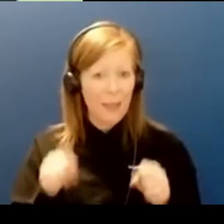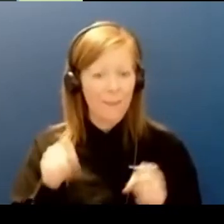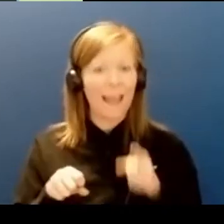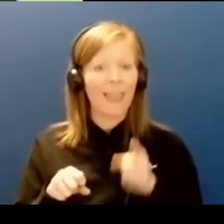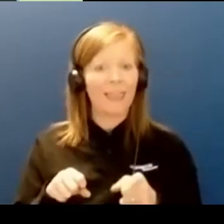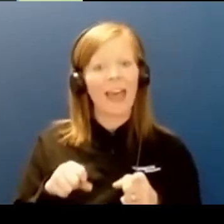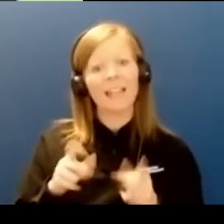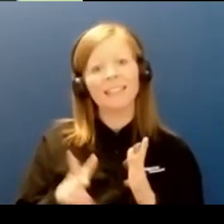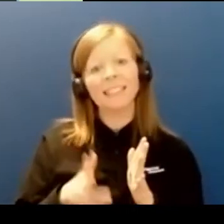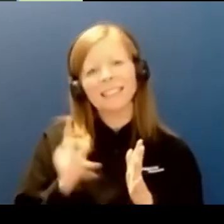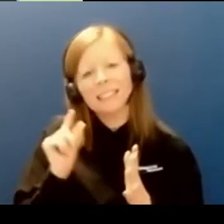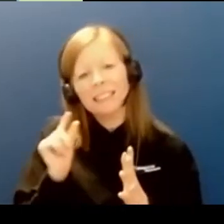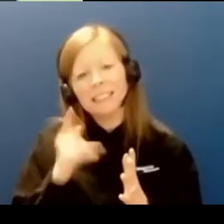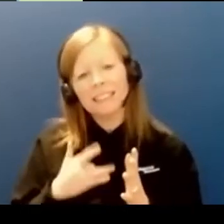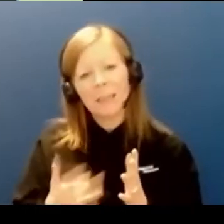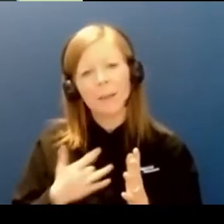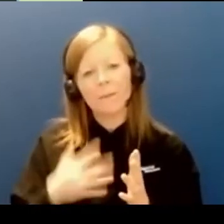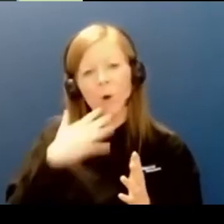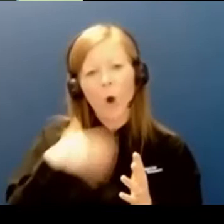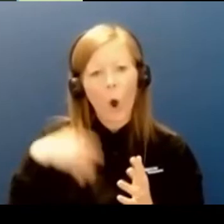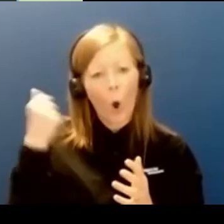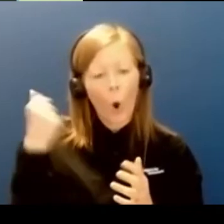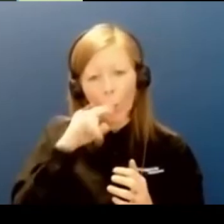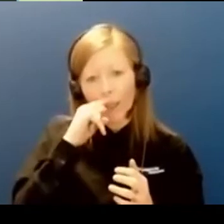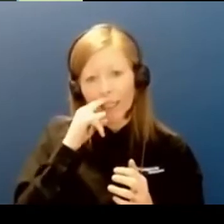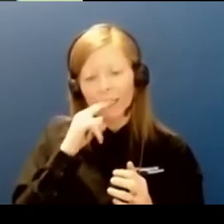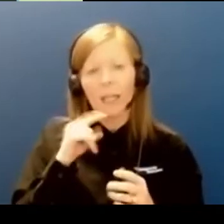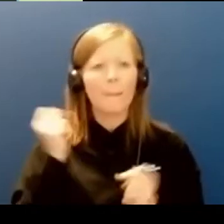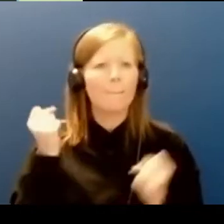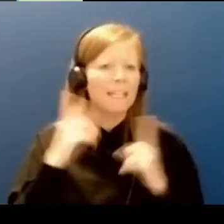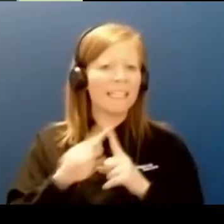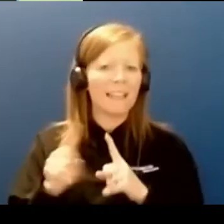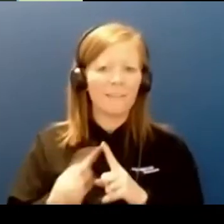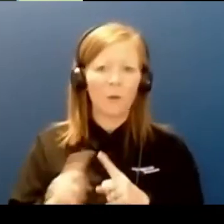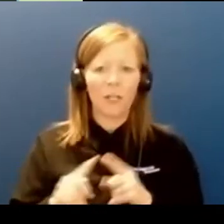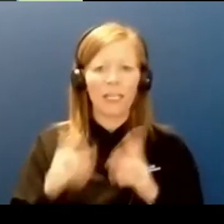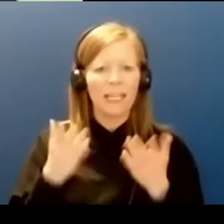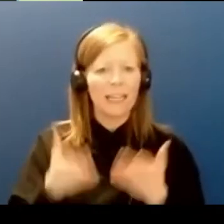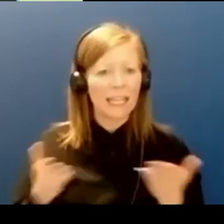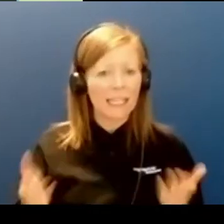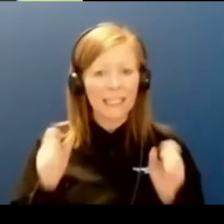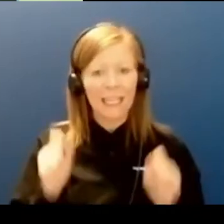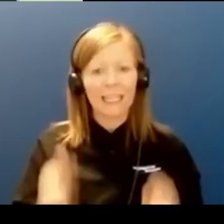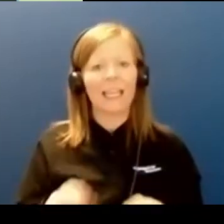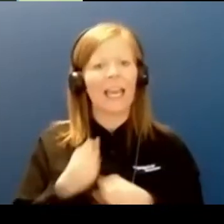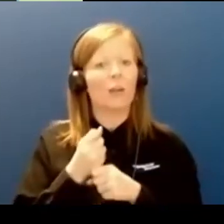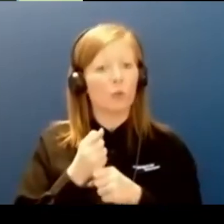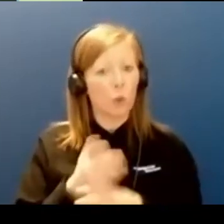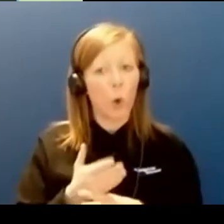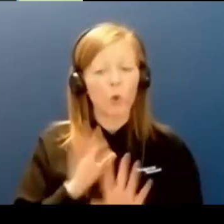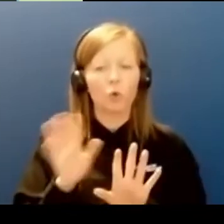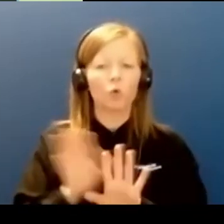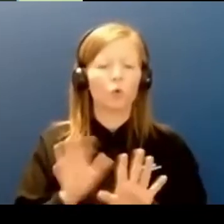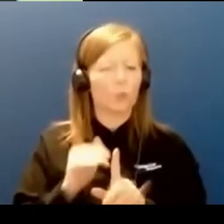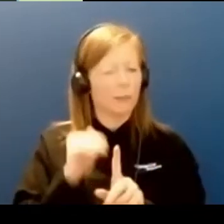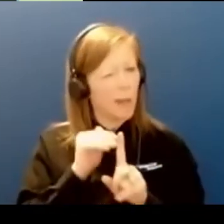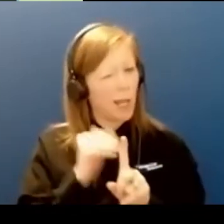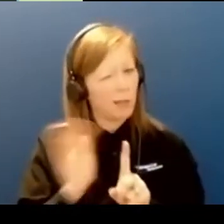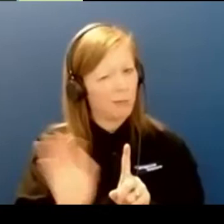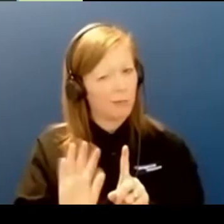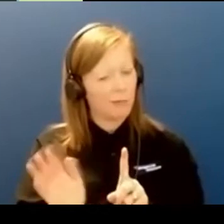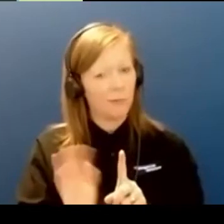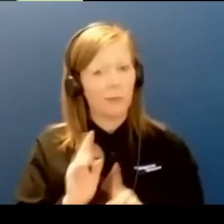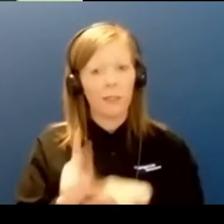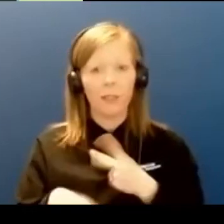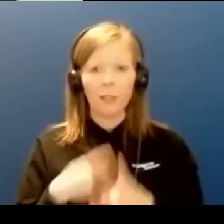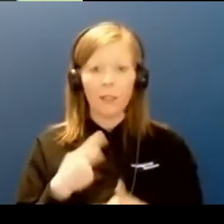a little bit older kids, and there are a lot of different appliances that they can serve as a reminder for this type